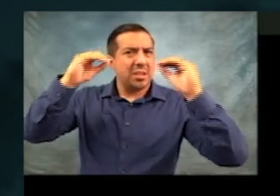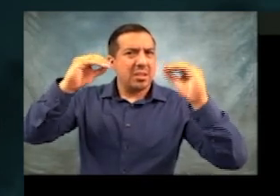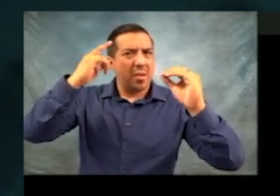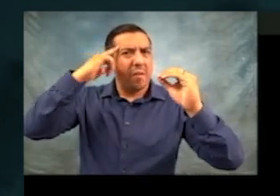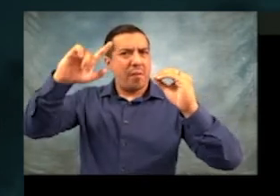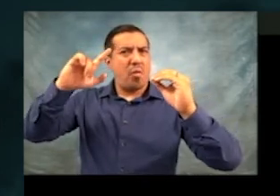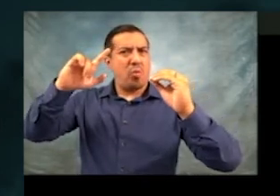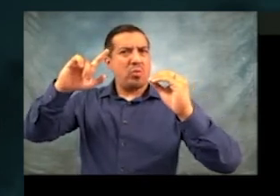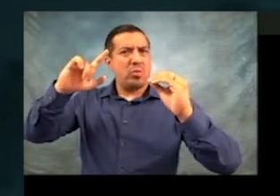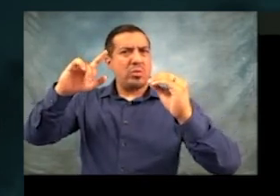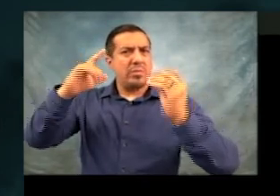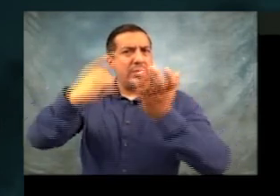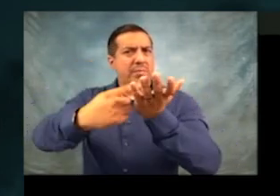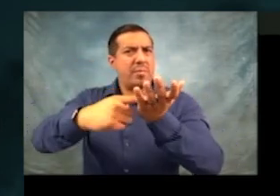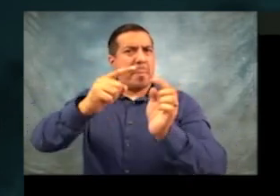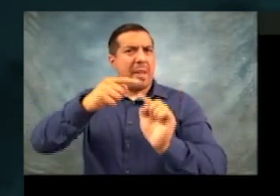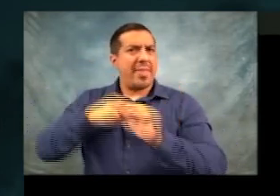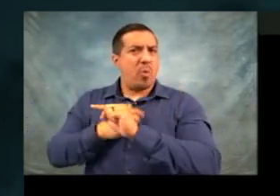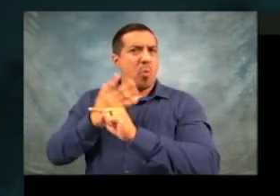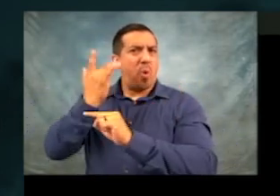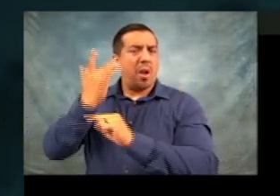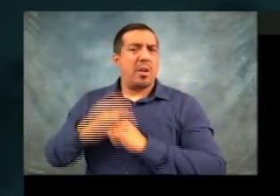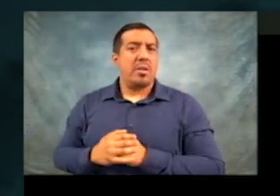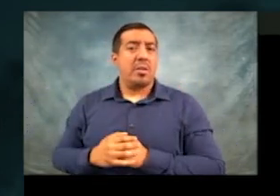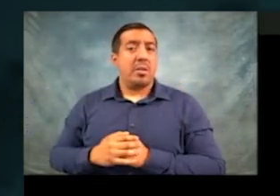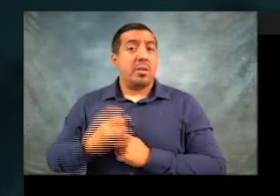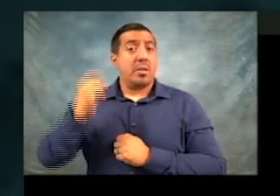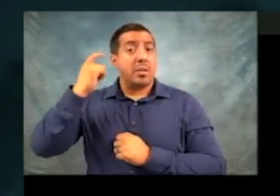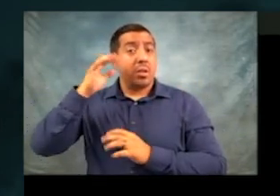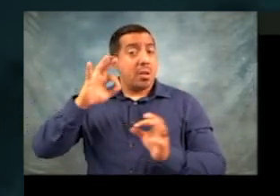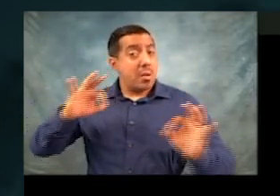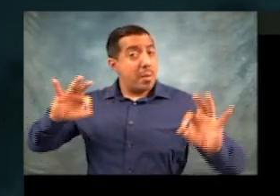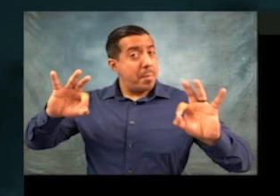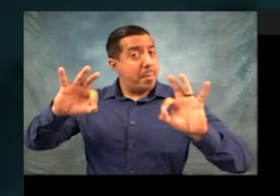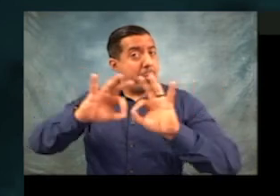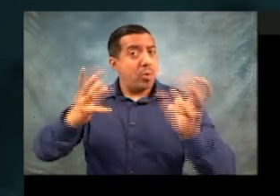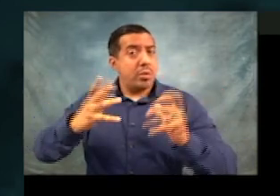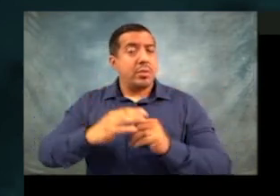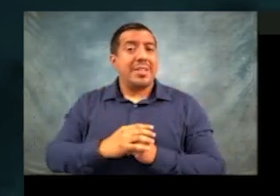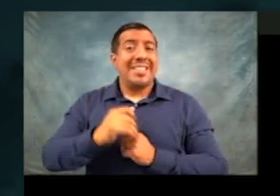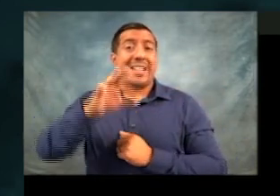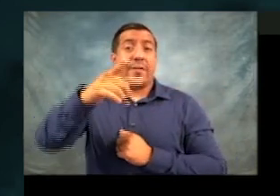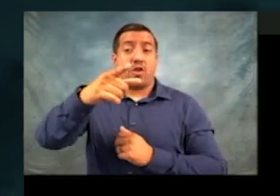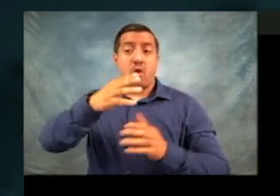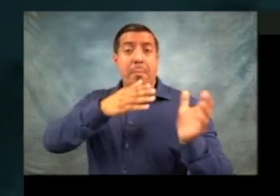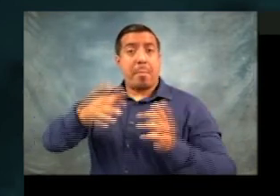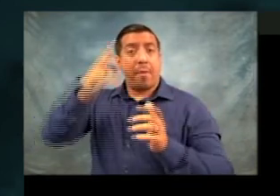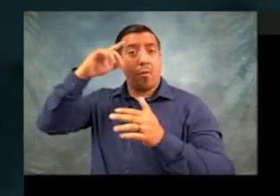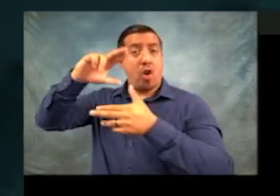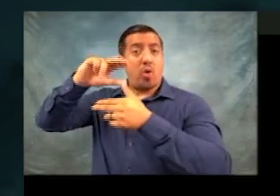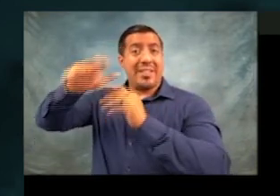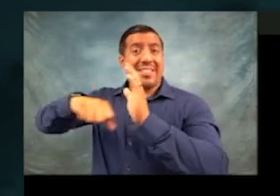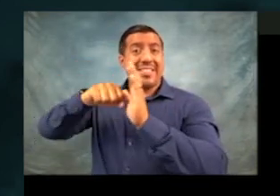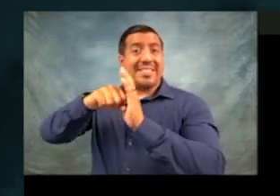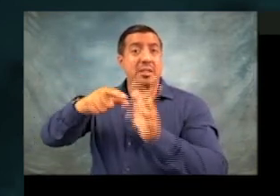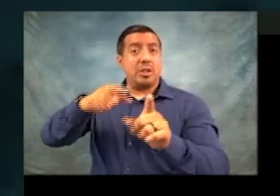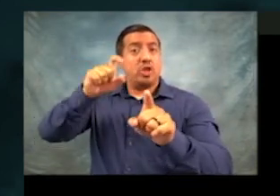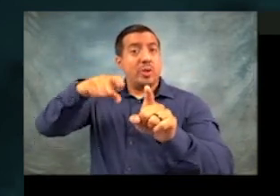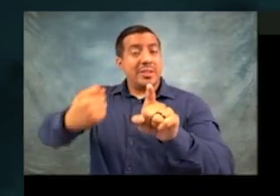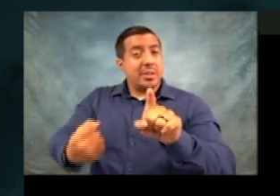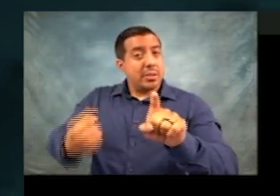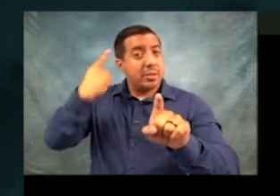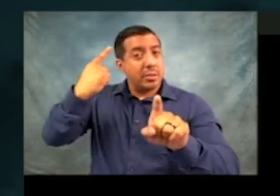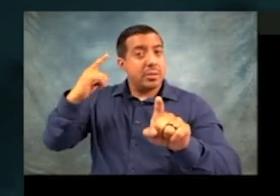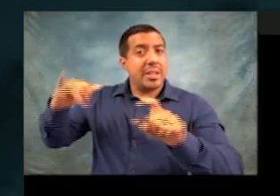outreach talk like this? It is imperative that as you prepare for hurricane season, you